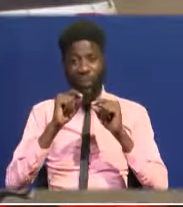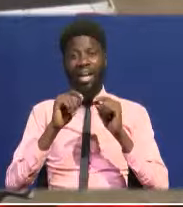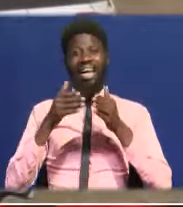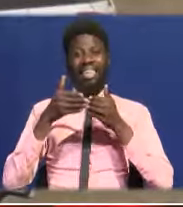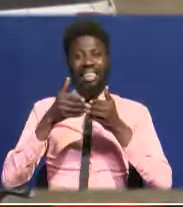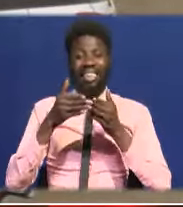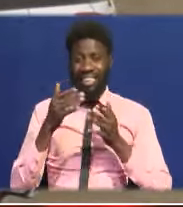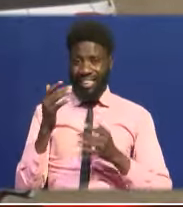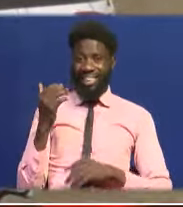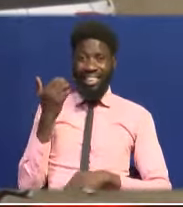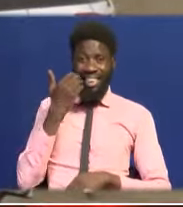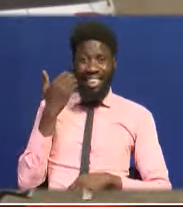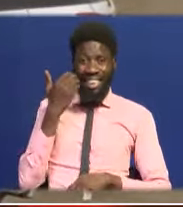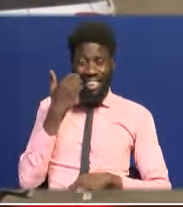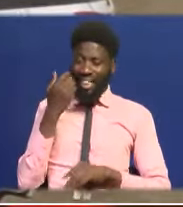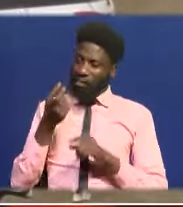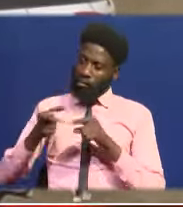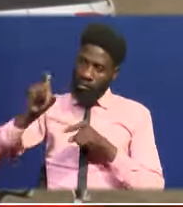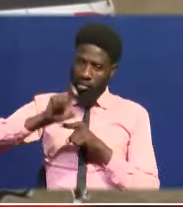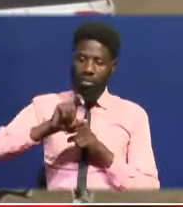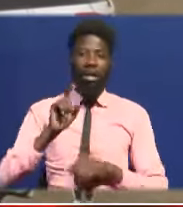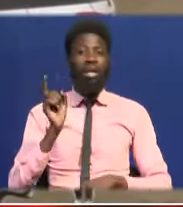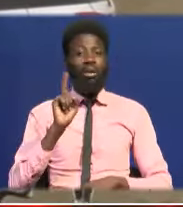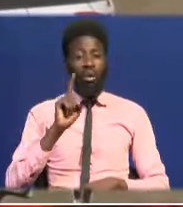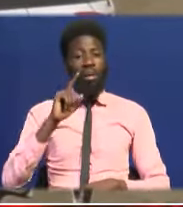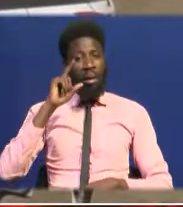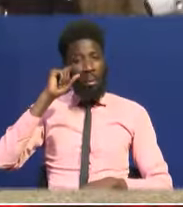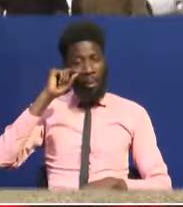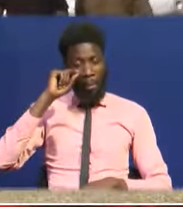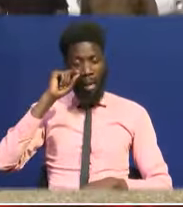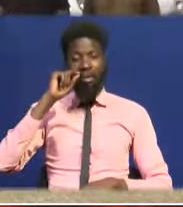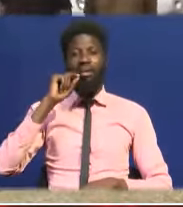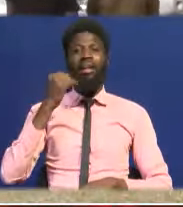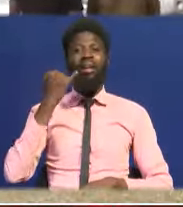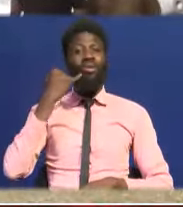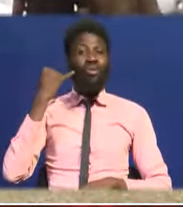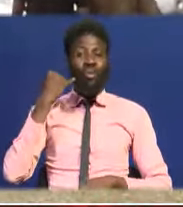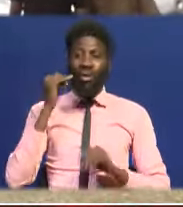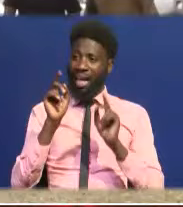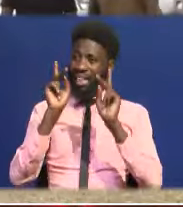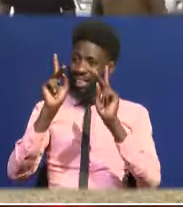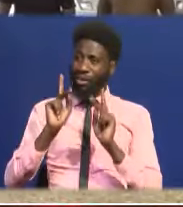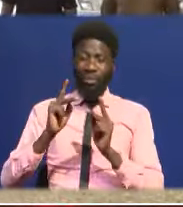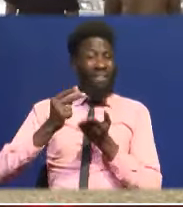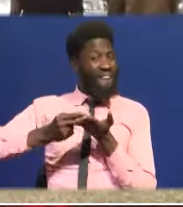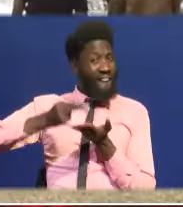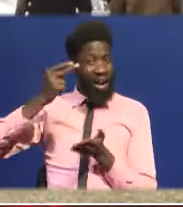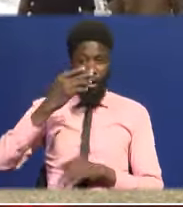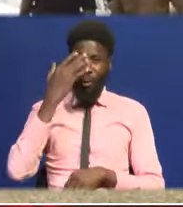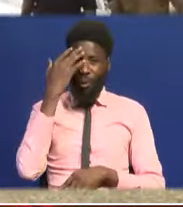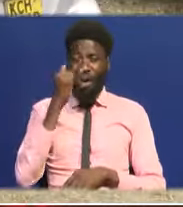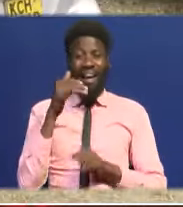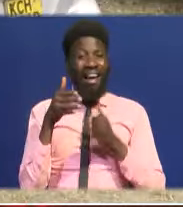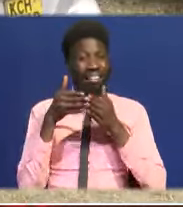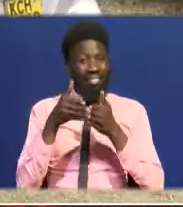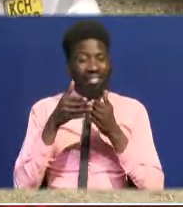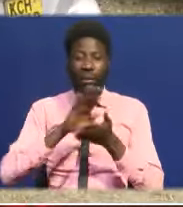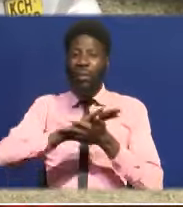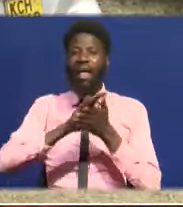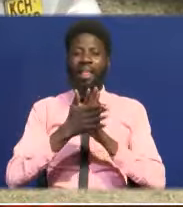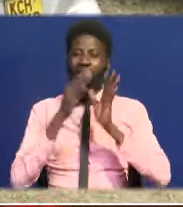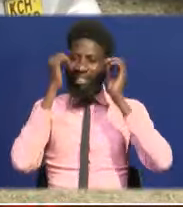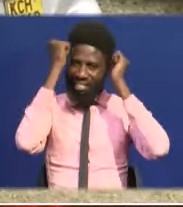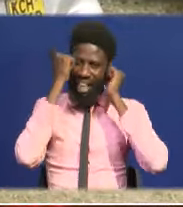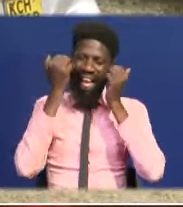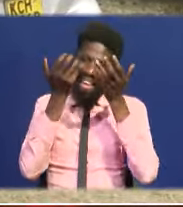youth, with Nairobi, Mombasa, Nakuru and Kisumu recording the highest cases driven by unprotected sex due to increased use